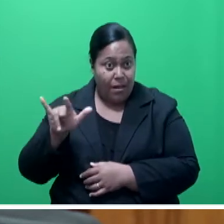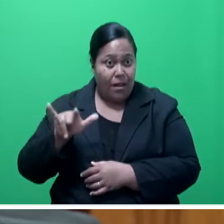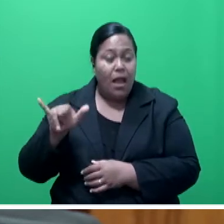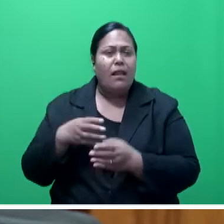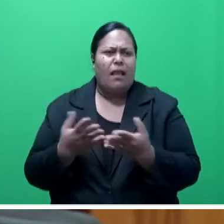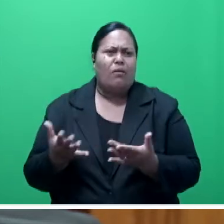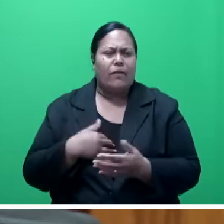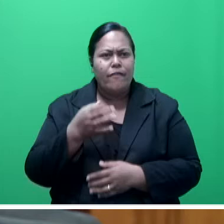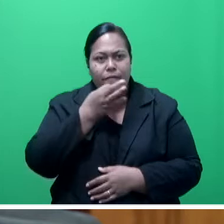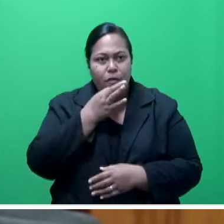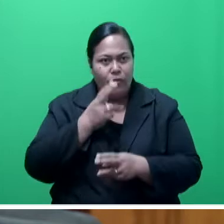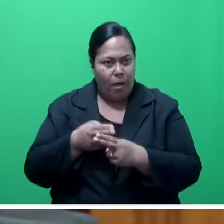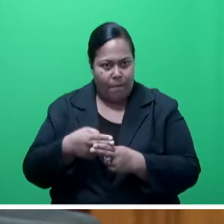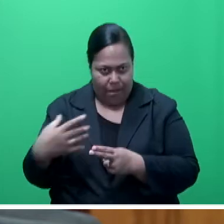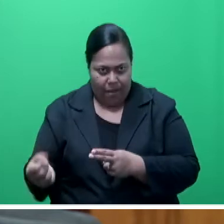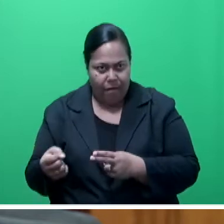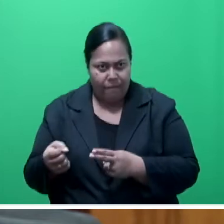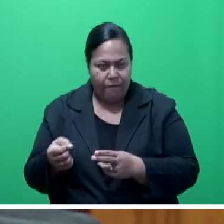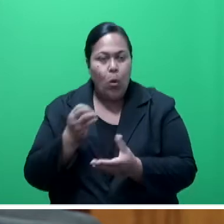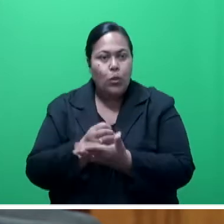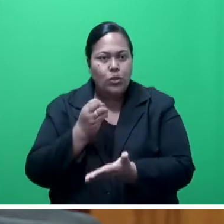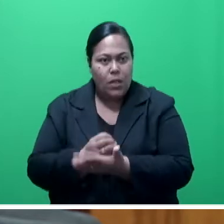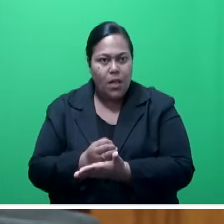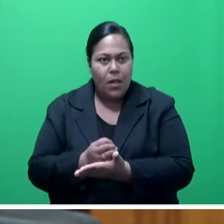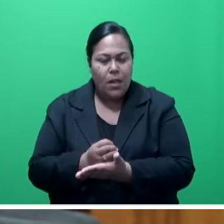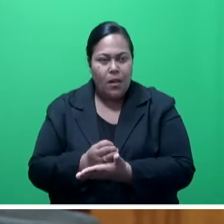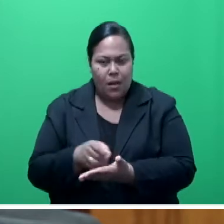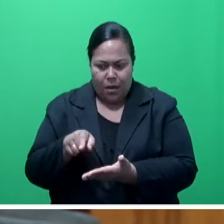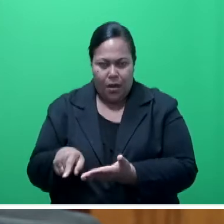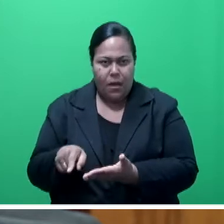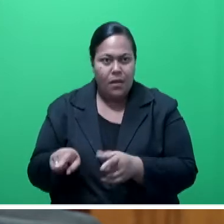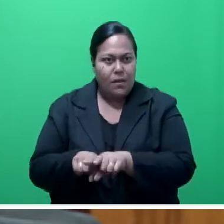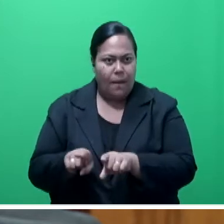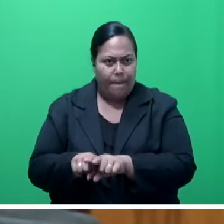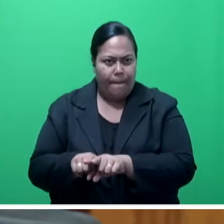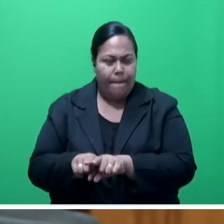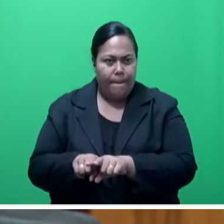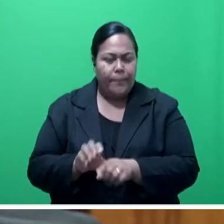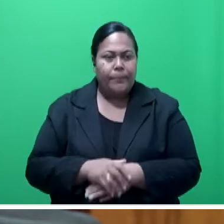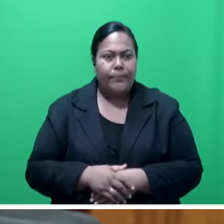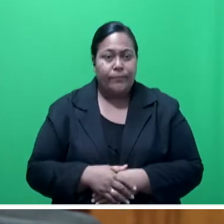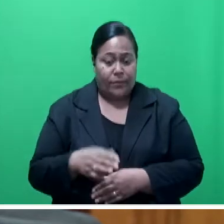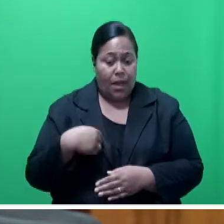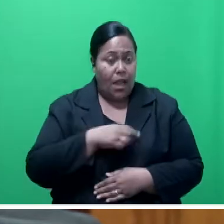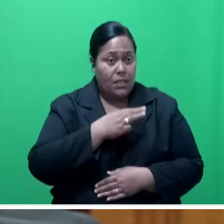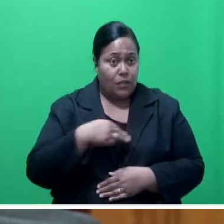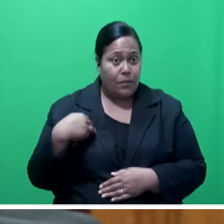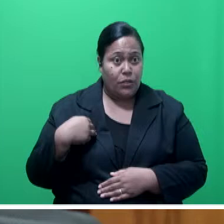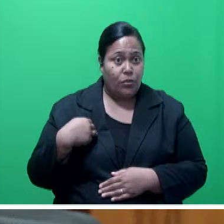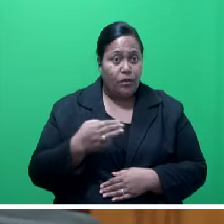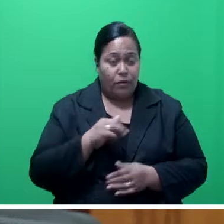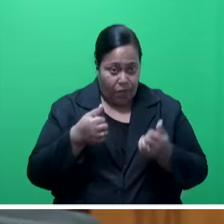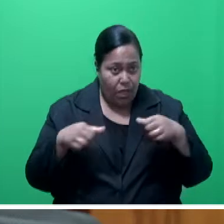farms you will see they have the original breeds. And we, Ministry of Agriculture, we do hold original genetic